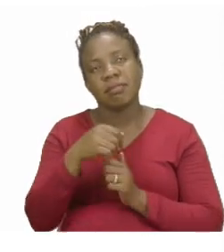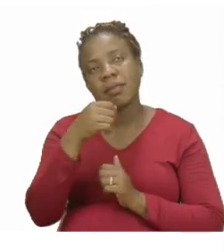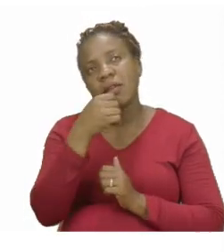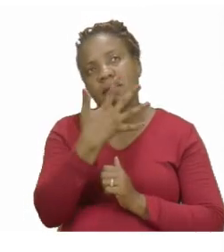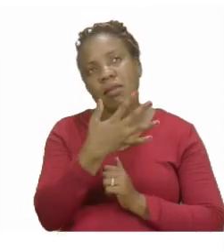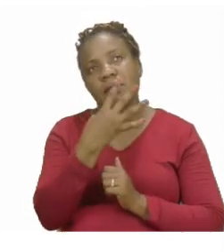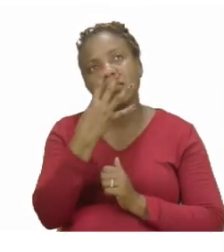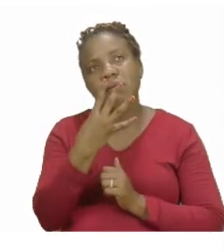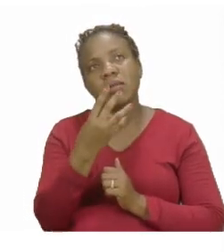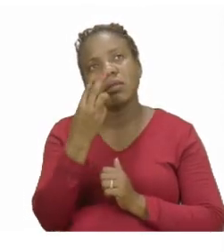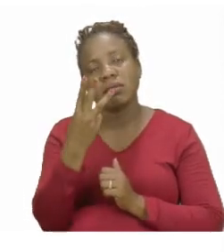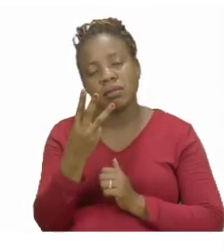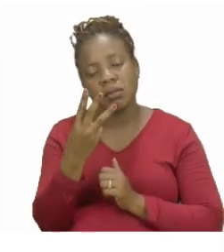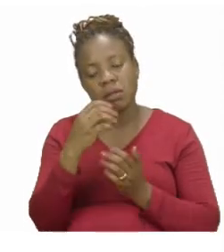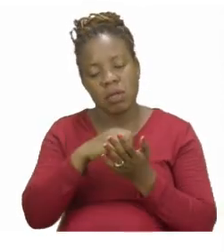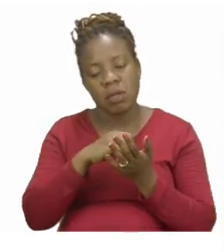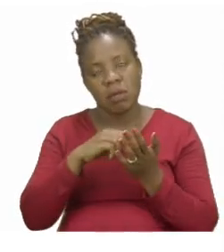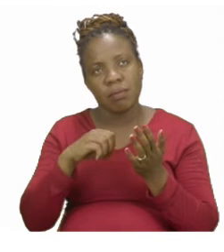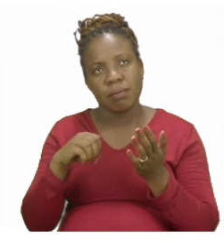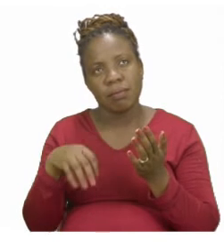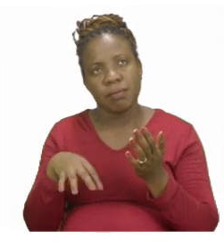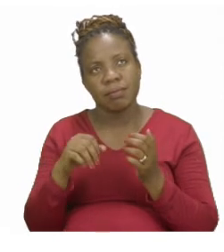543 minus